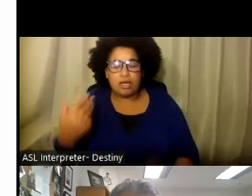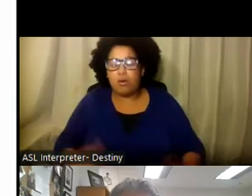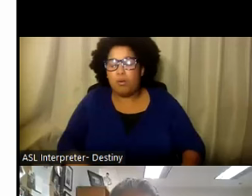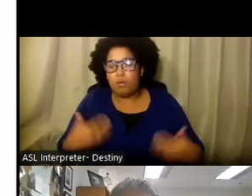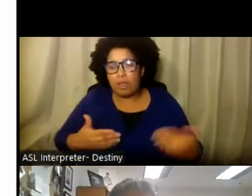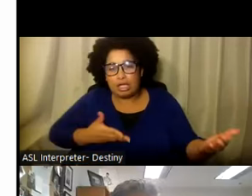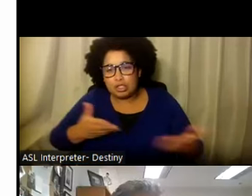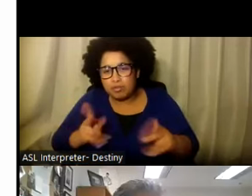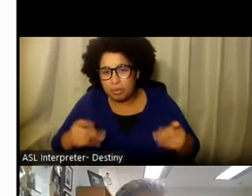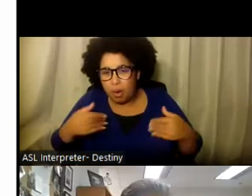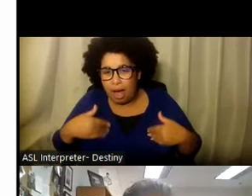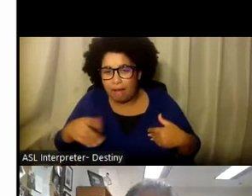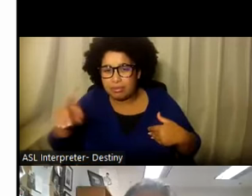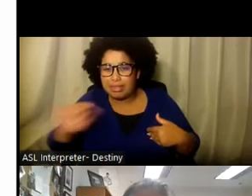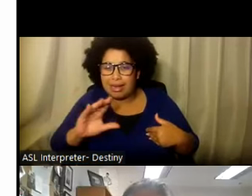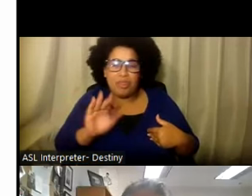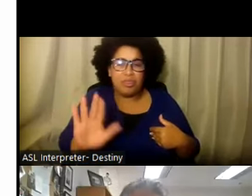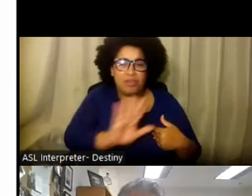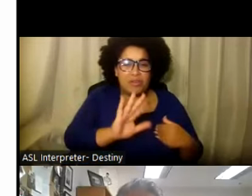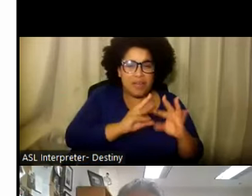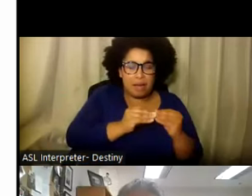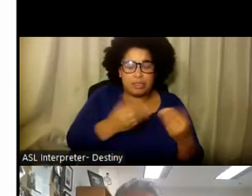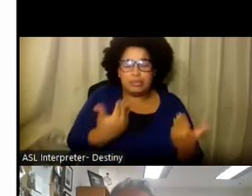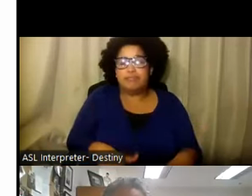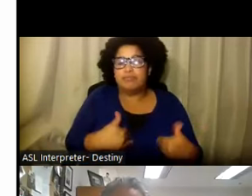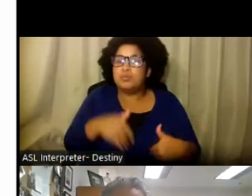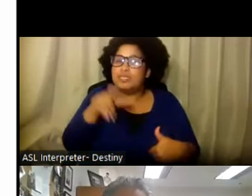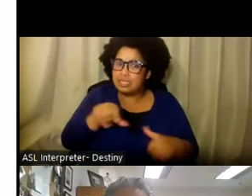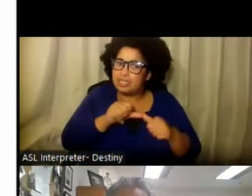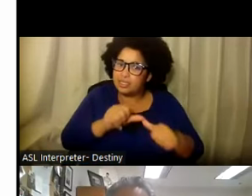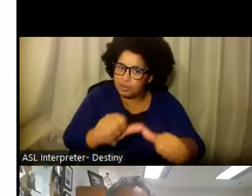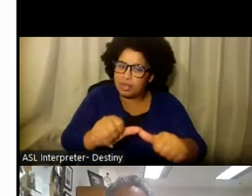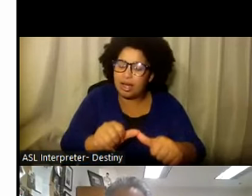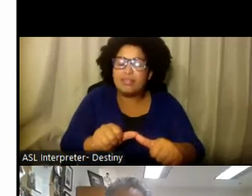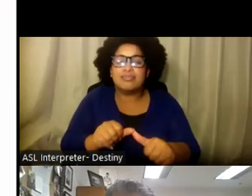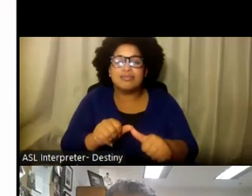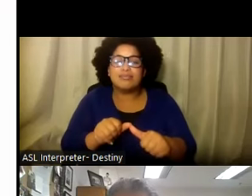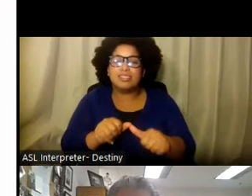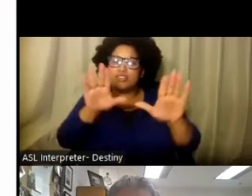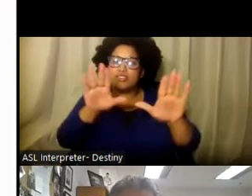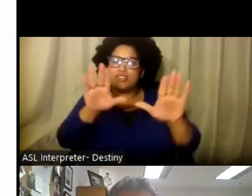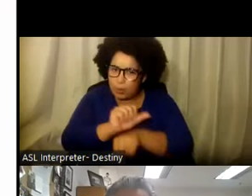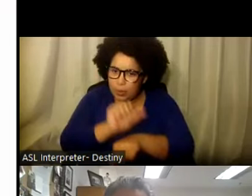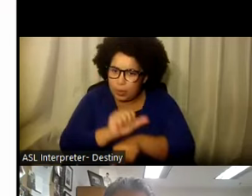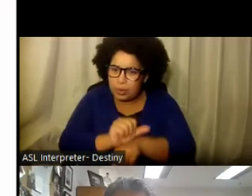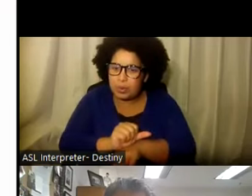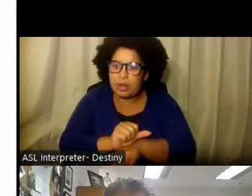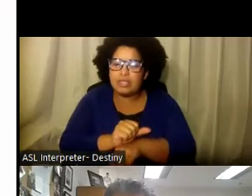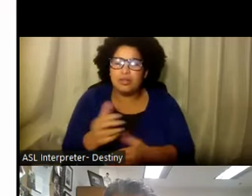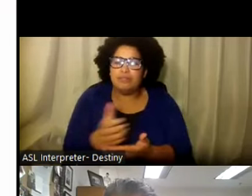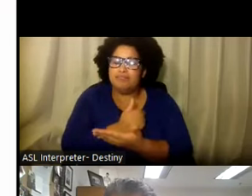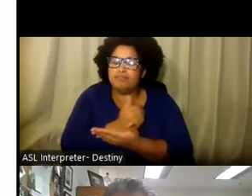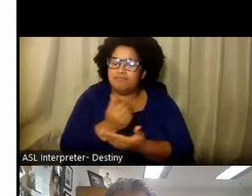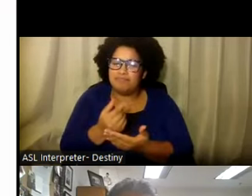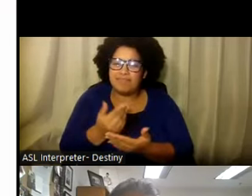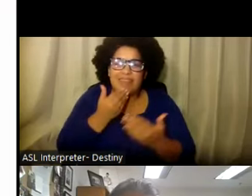people with disabilities and families. We have to keep doing that, and this is a great effort here. So I just wanted to take that second there to